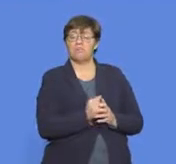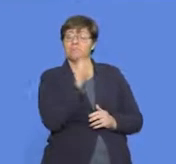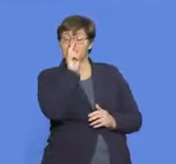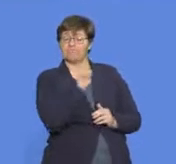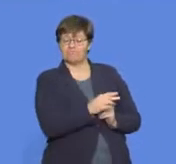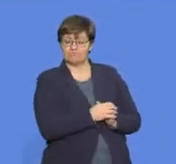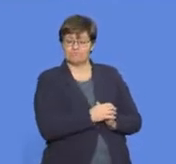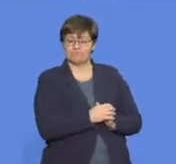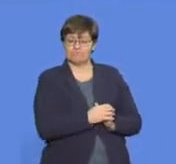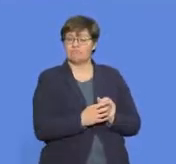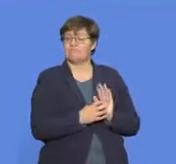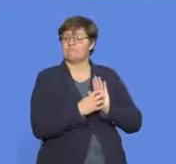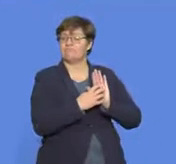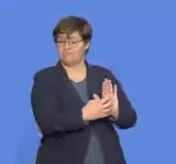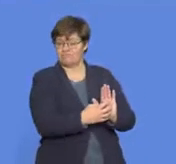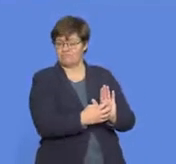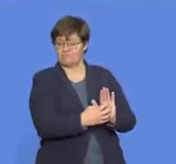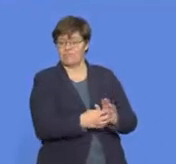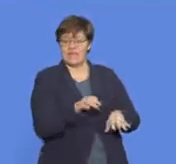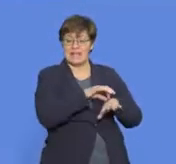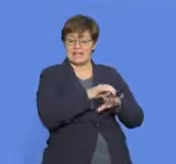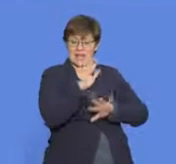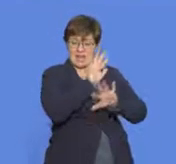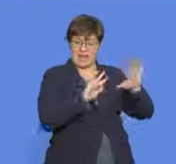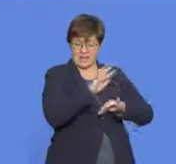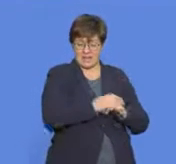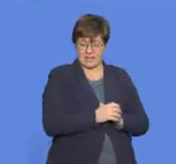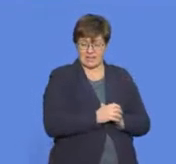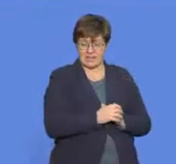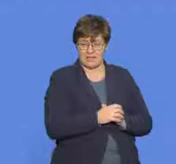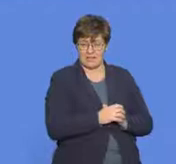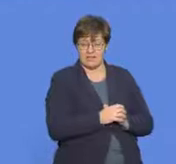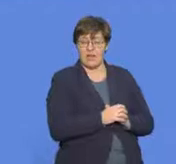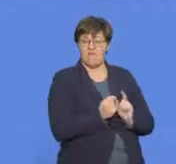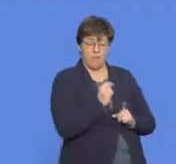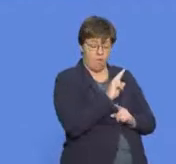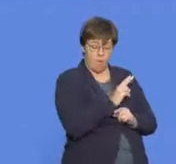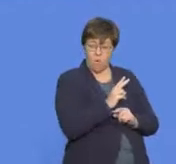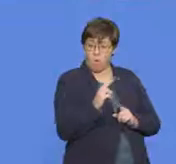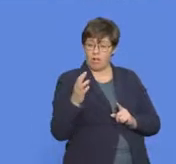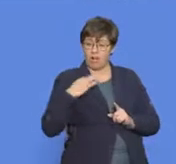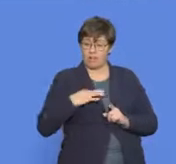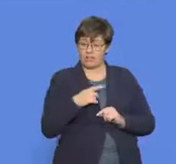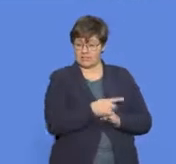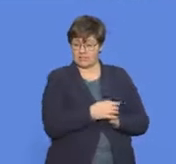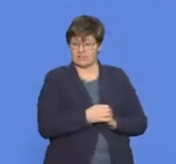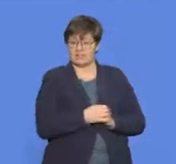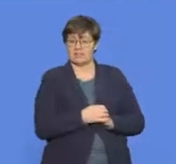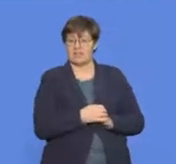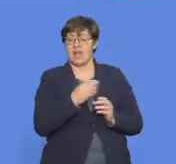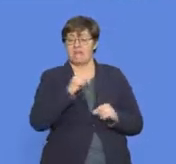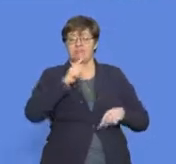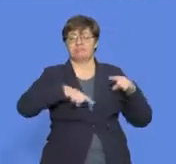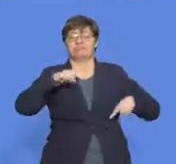have a look, and here's a diagram that shows you skin color. You can see of all these little girls, they all